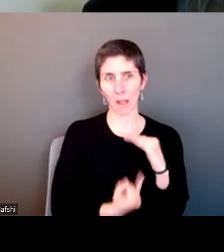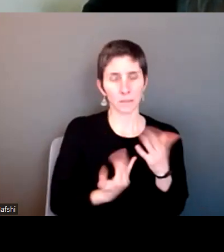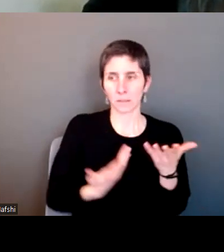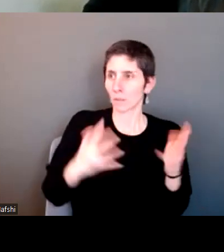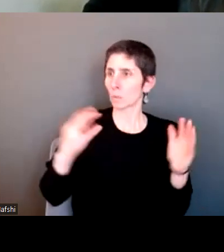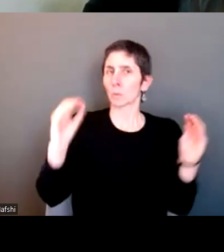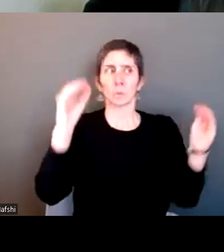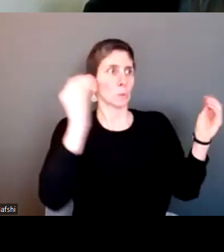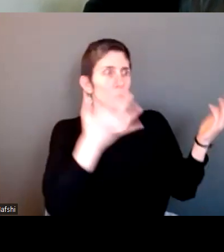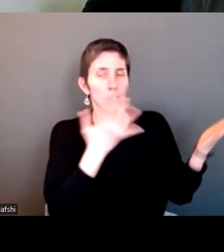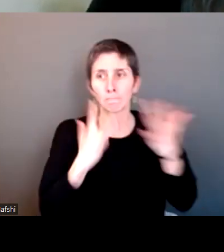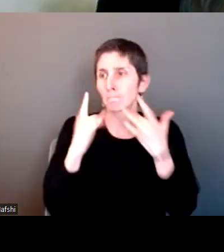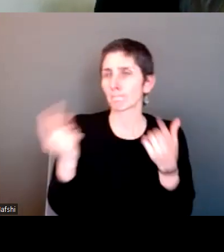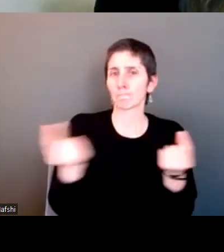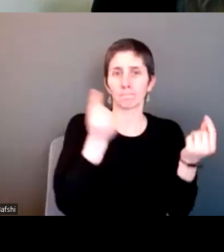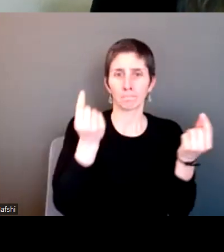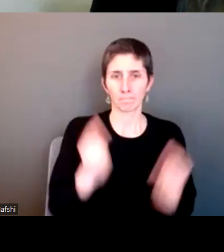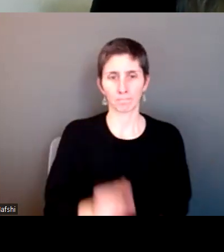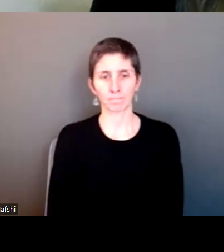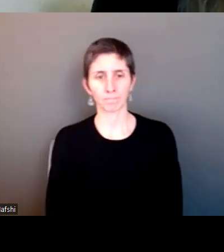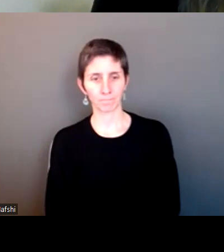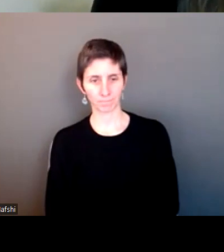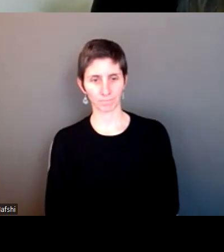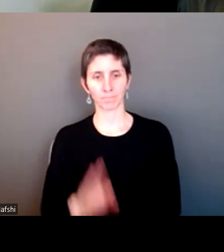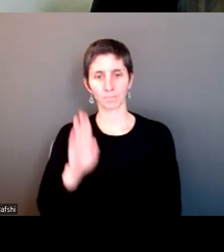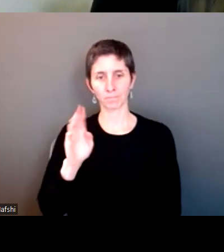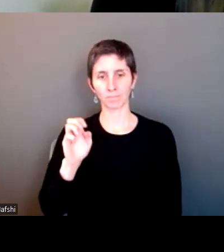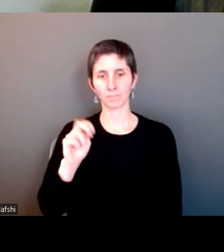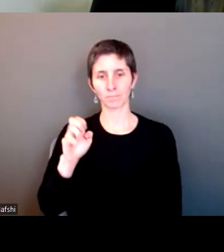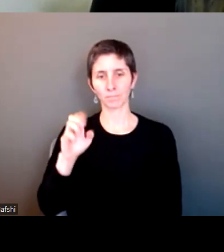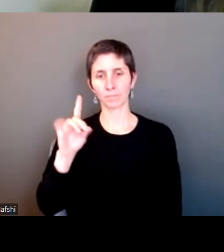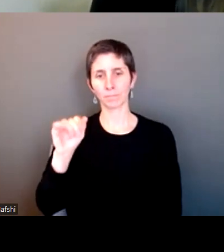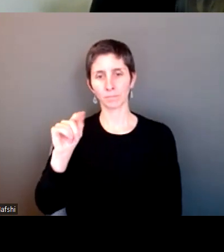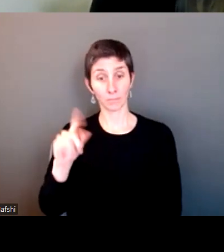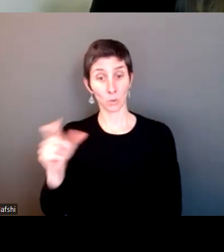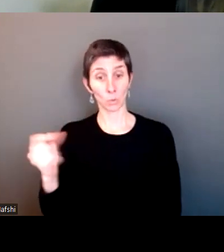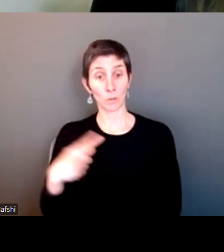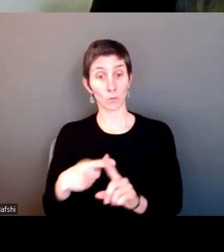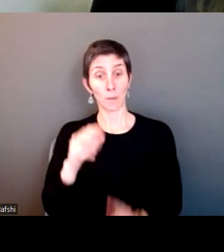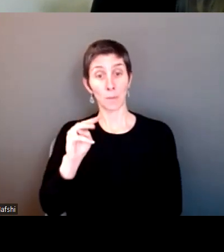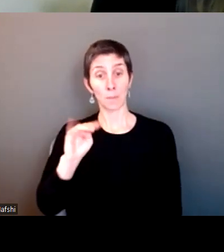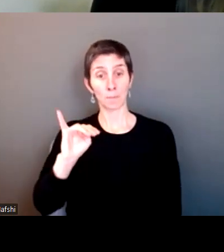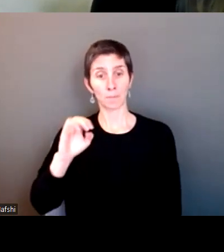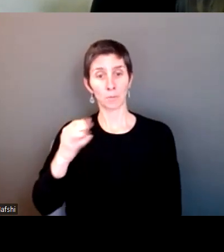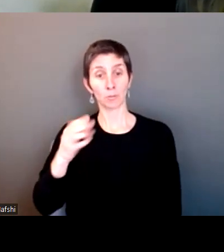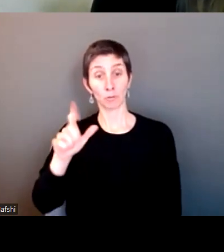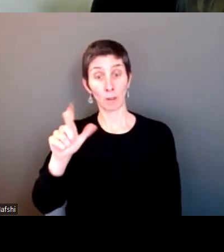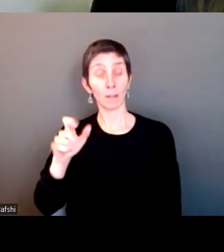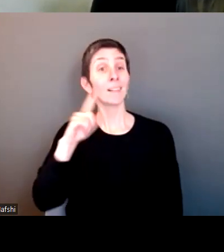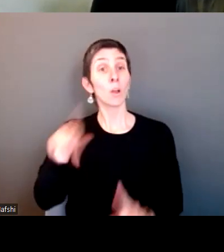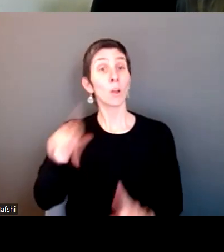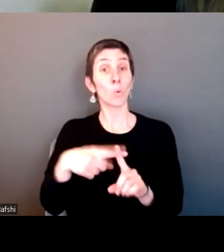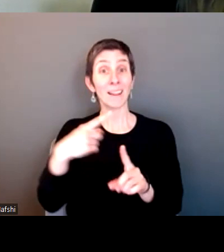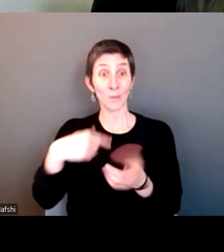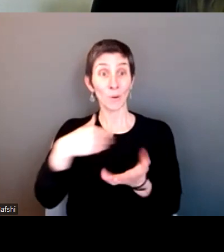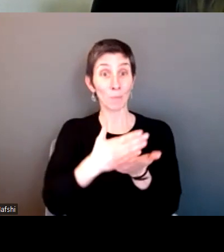Mm-hmm. Thanks, Karlee. We do have a question that came in from Michelle, who is asking the group, when your spaces are full, in particular when